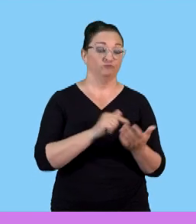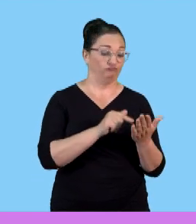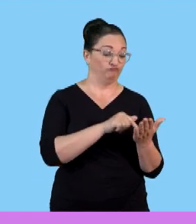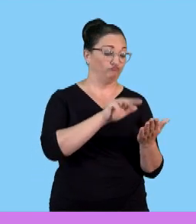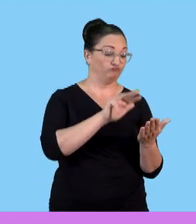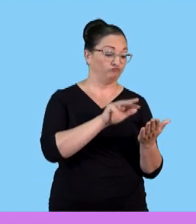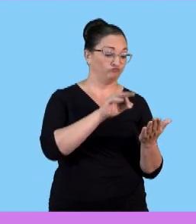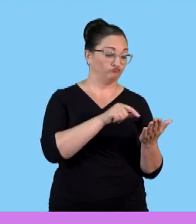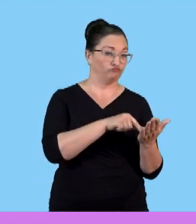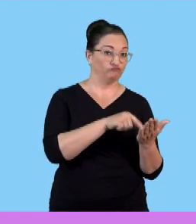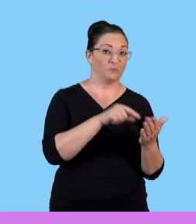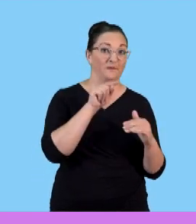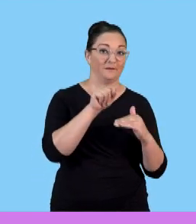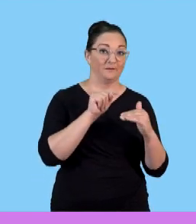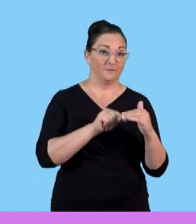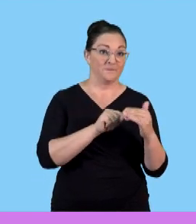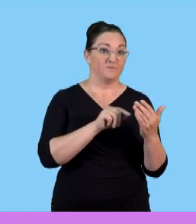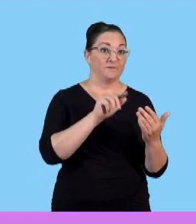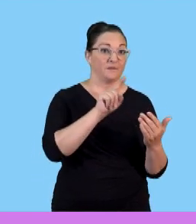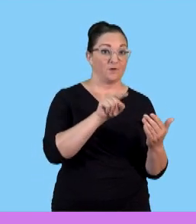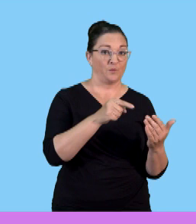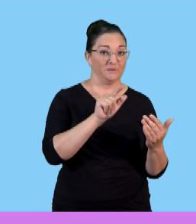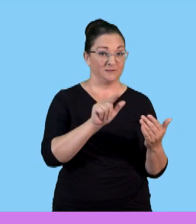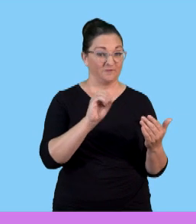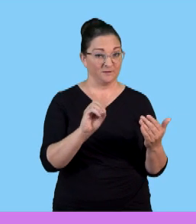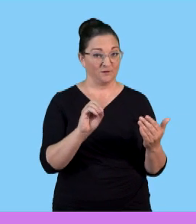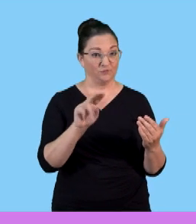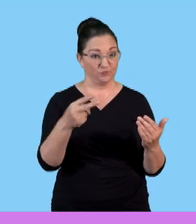93 divided by 1.70 squared.